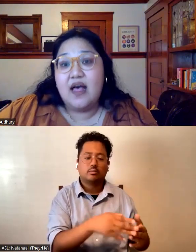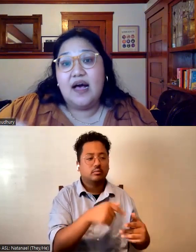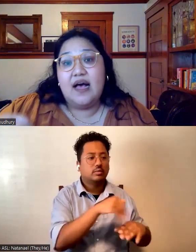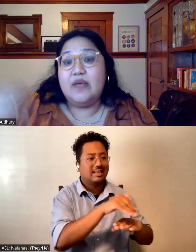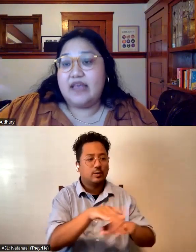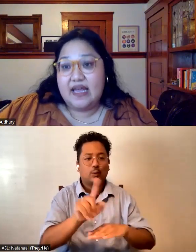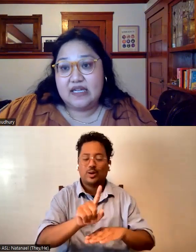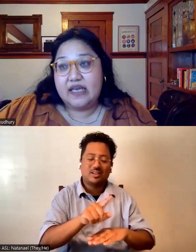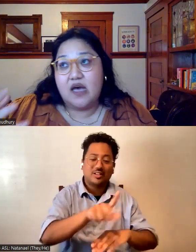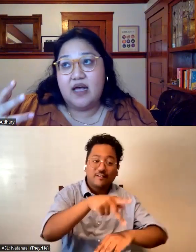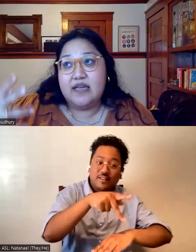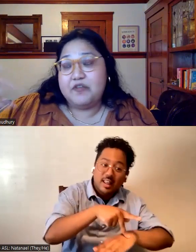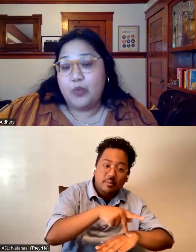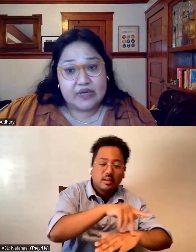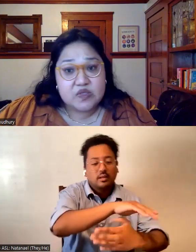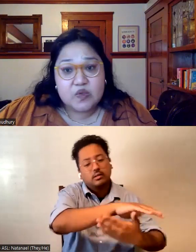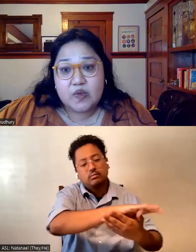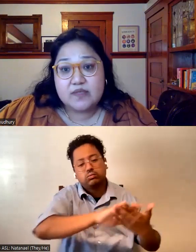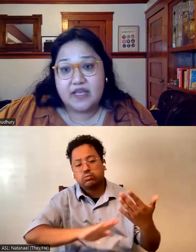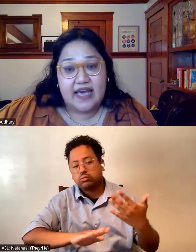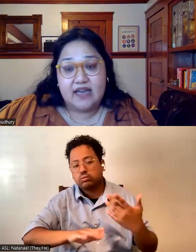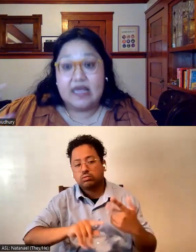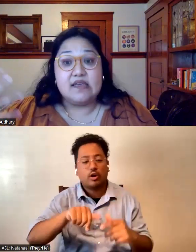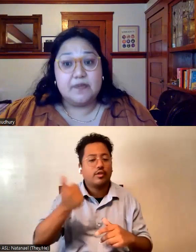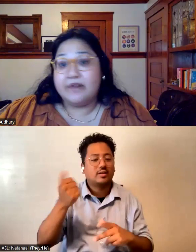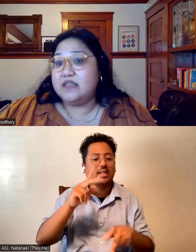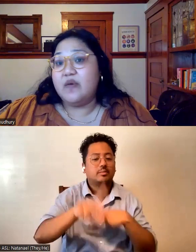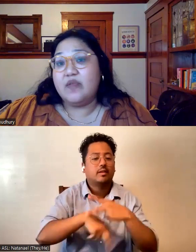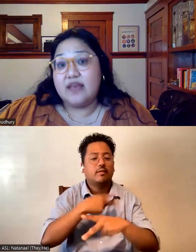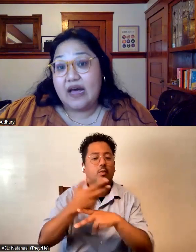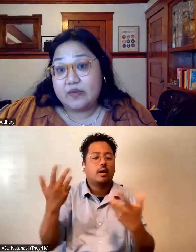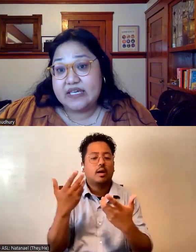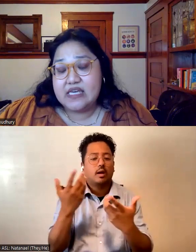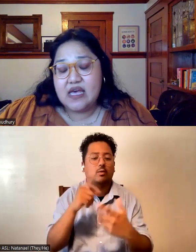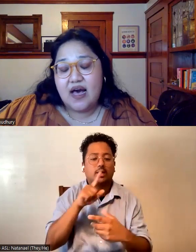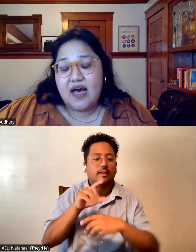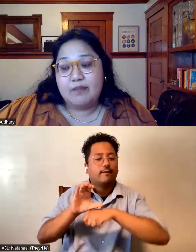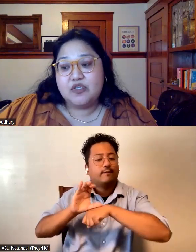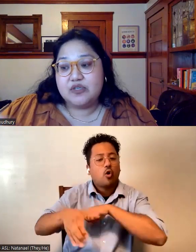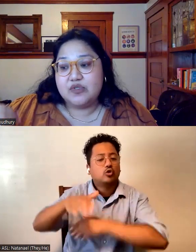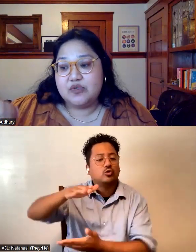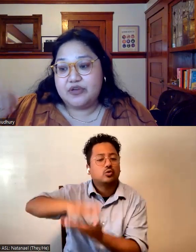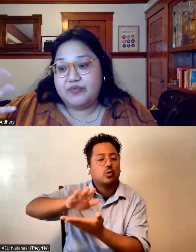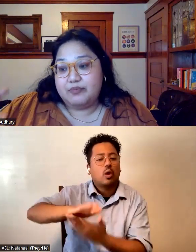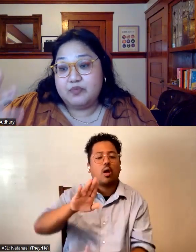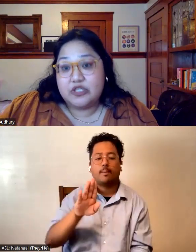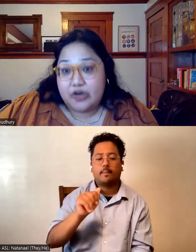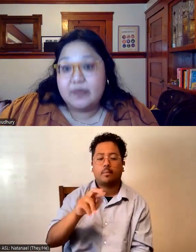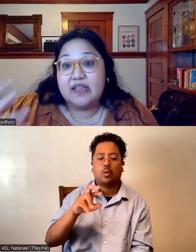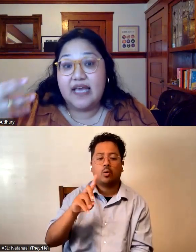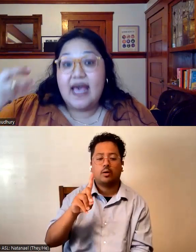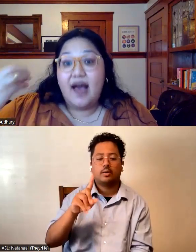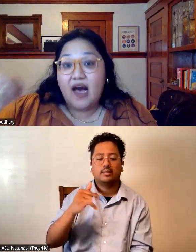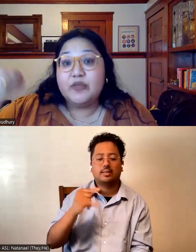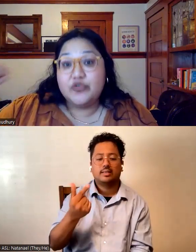Philippines. Again, like native boarding schools began like experimenting with the calorie to sort of